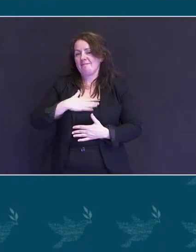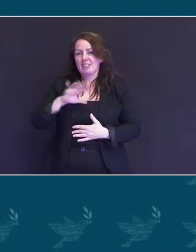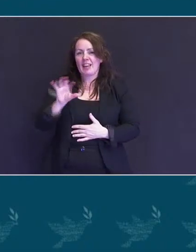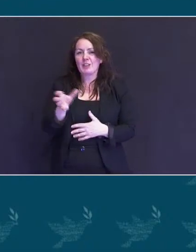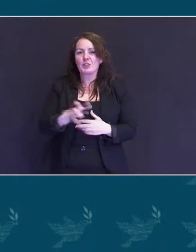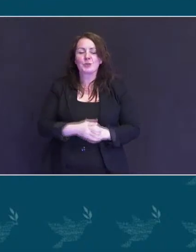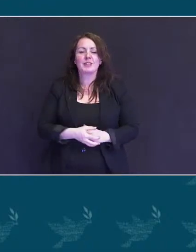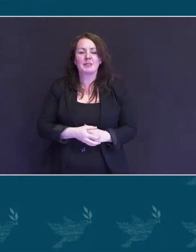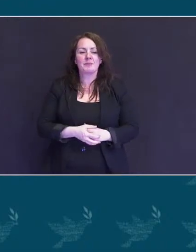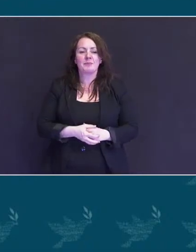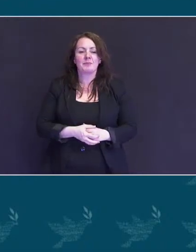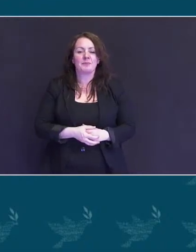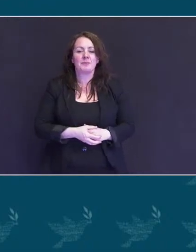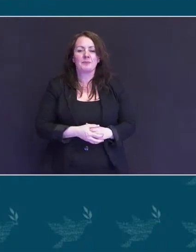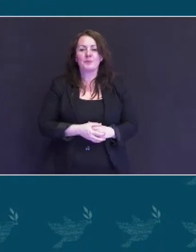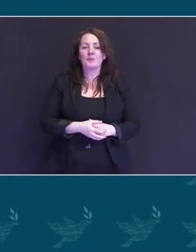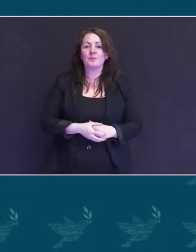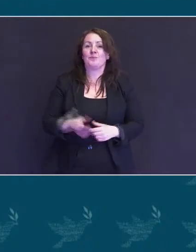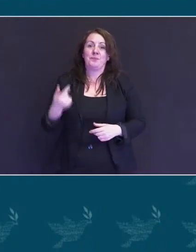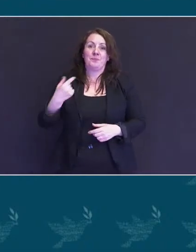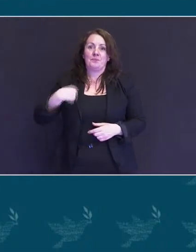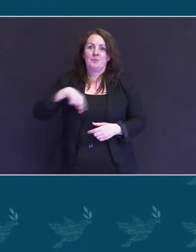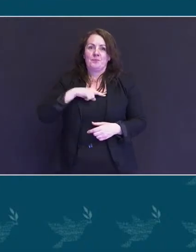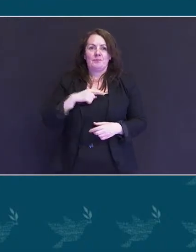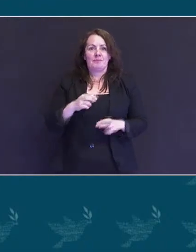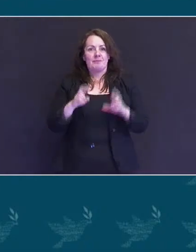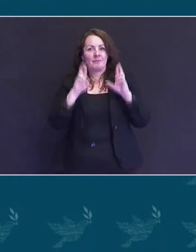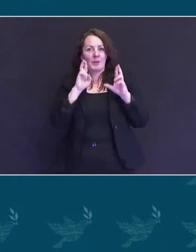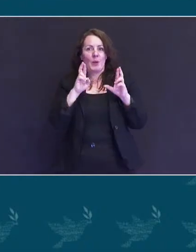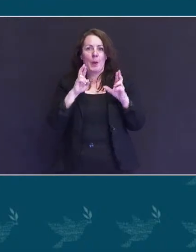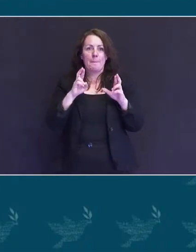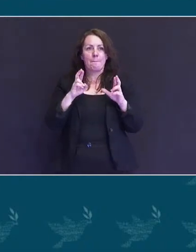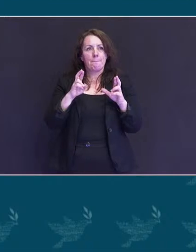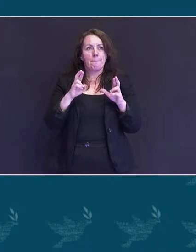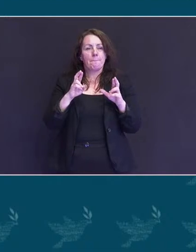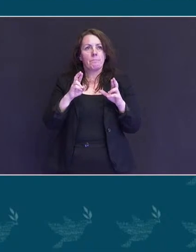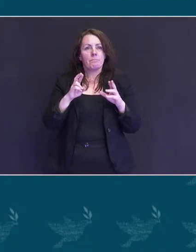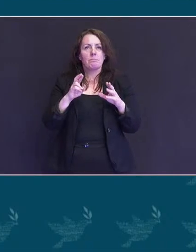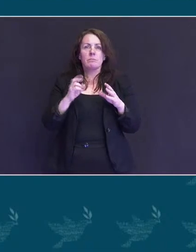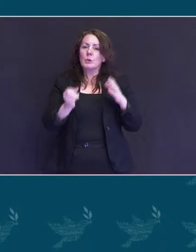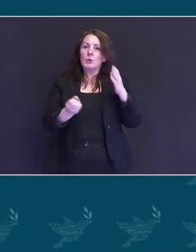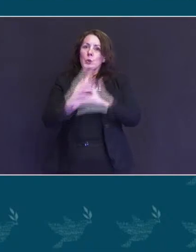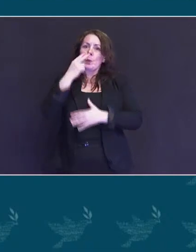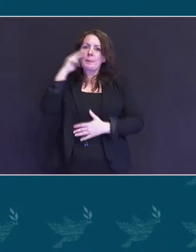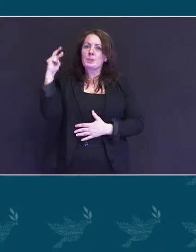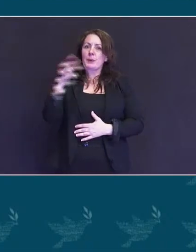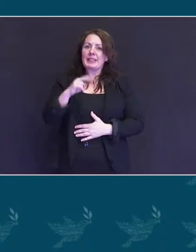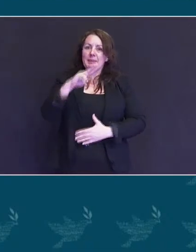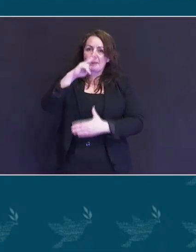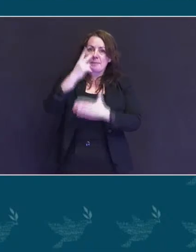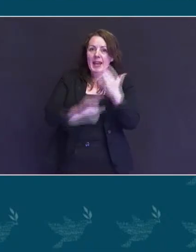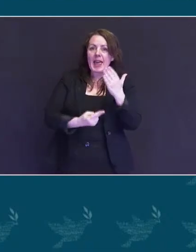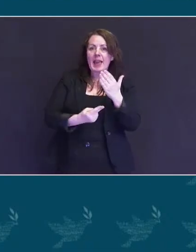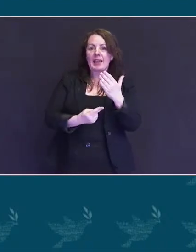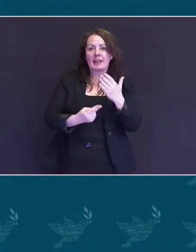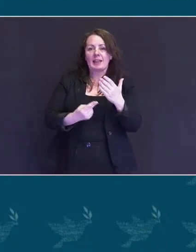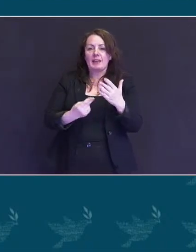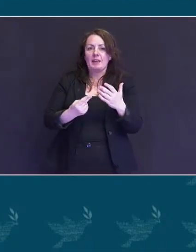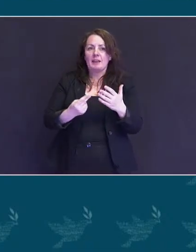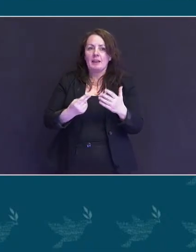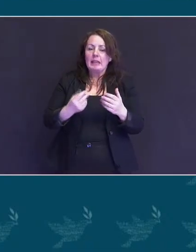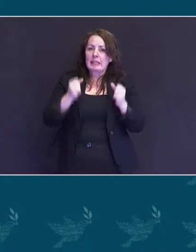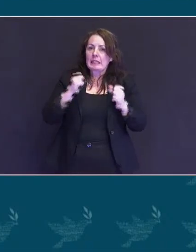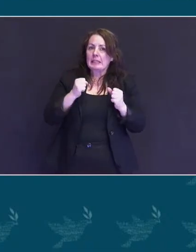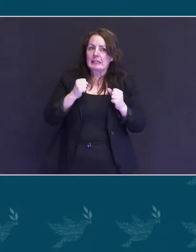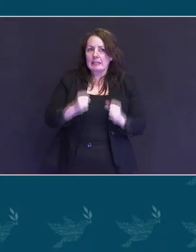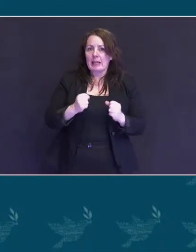literacy approach, we'll be able to upscale the lessons we've learned from the implementation of the LEAP and the